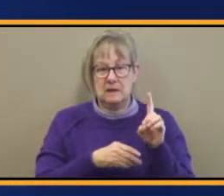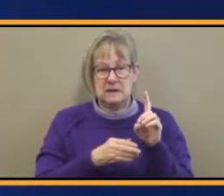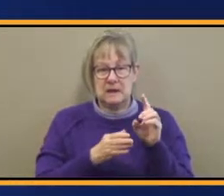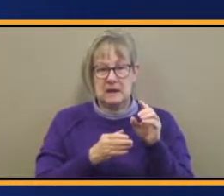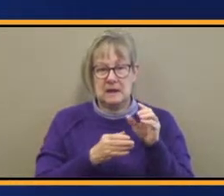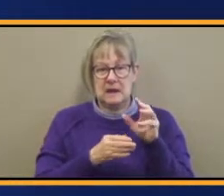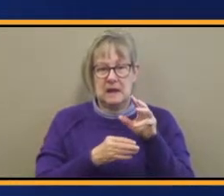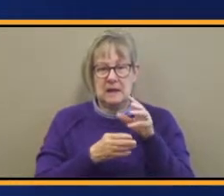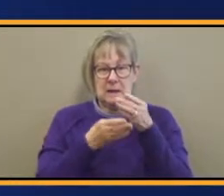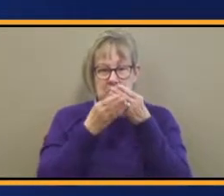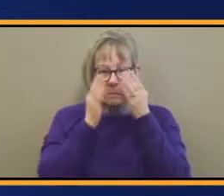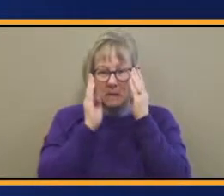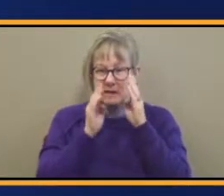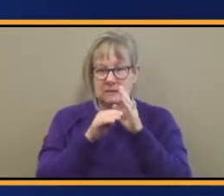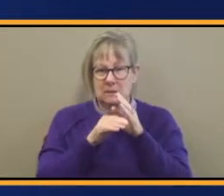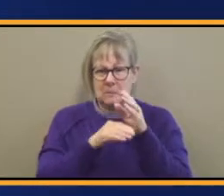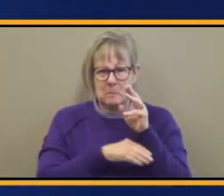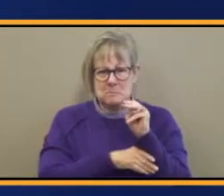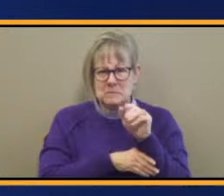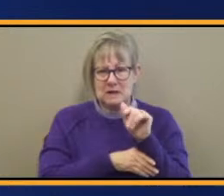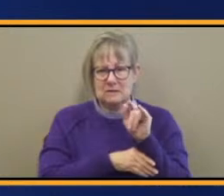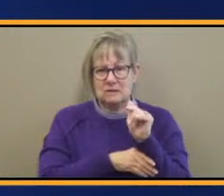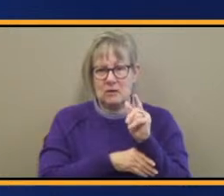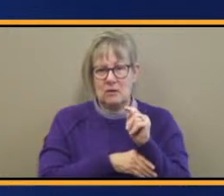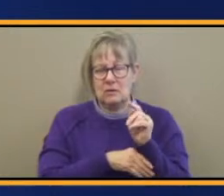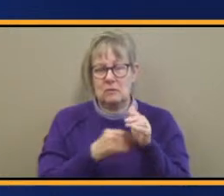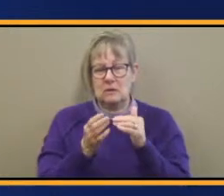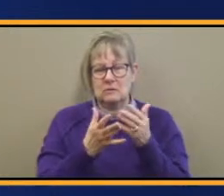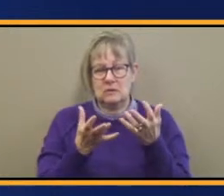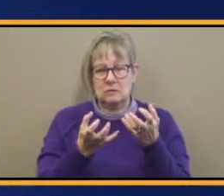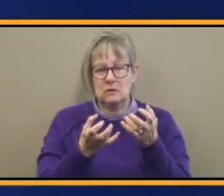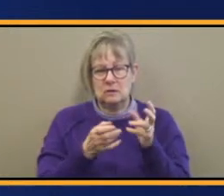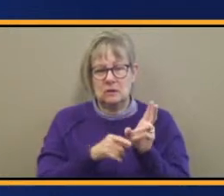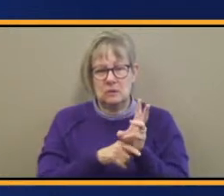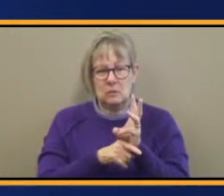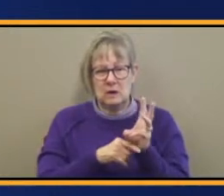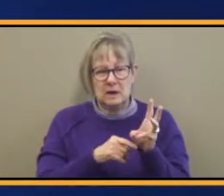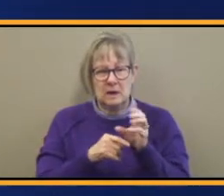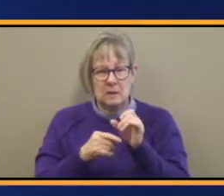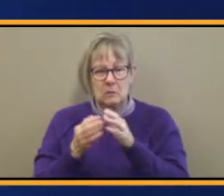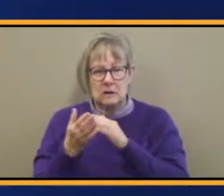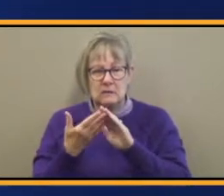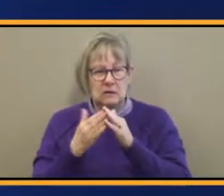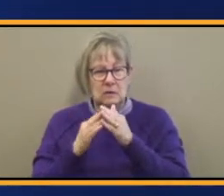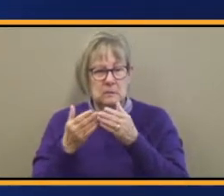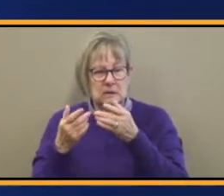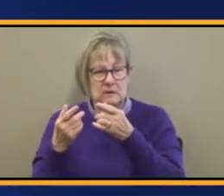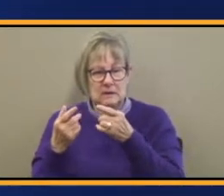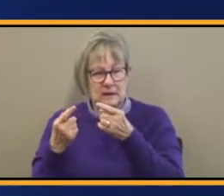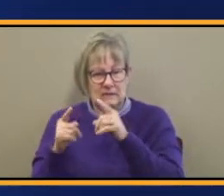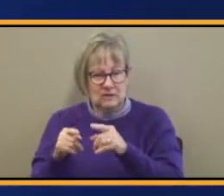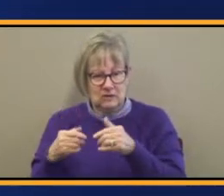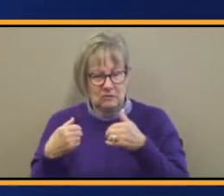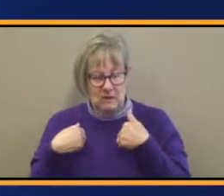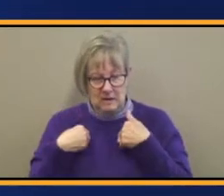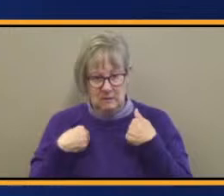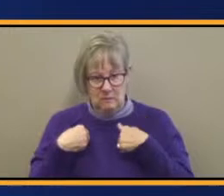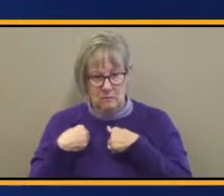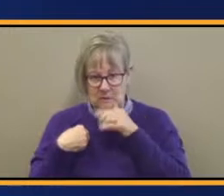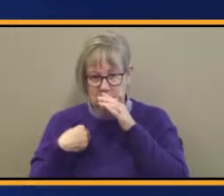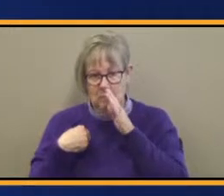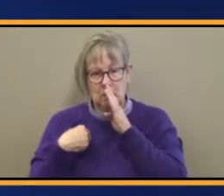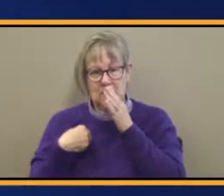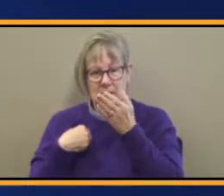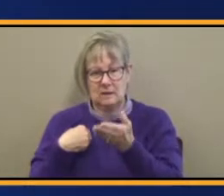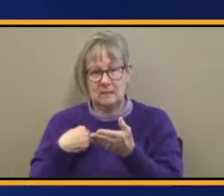one you want him to wear. But yeah, that's really our ask of you all, is whatever community event that you all may have you want us to be at, we will be there.